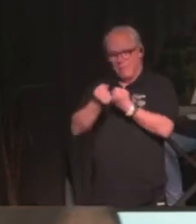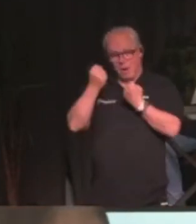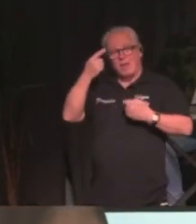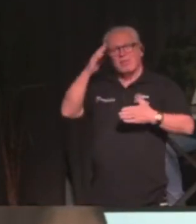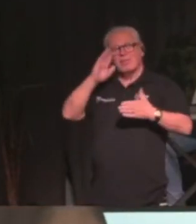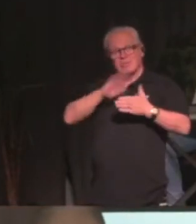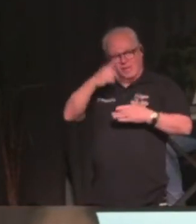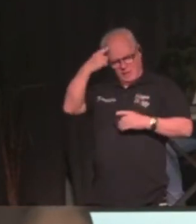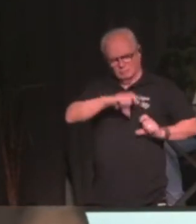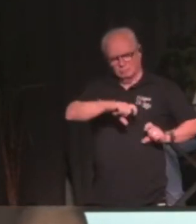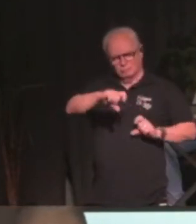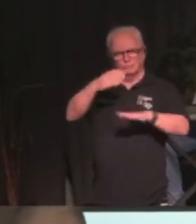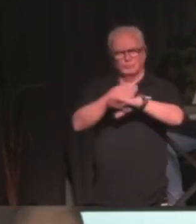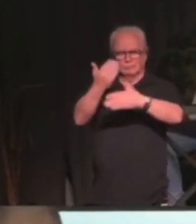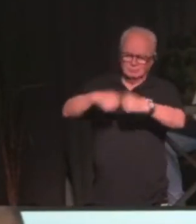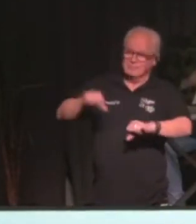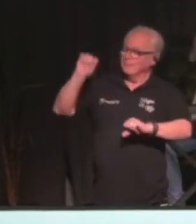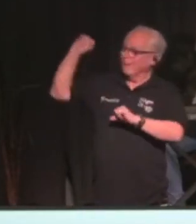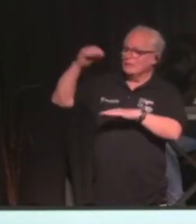do. Amen.